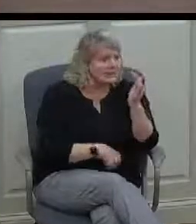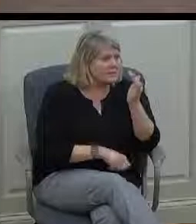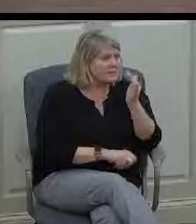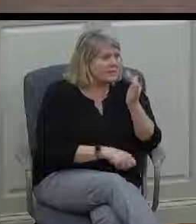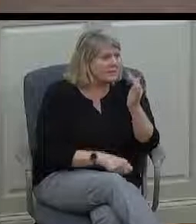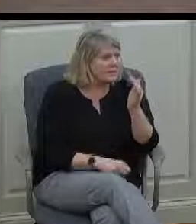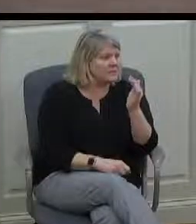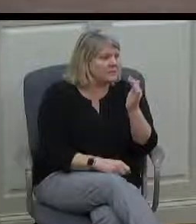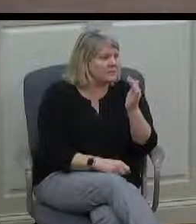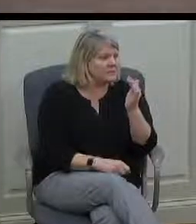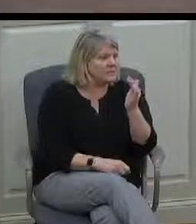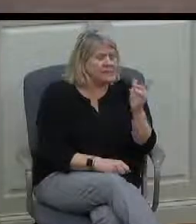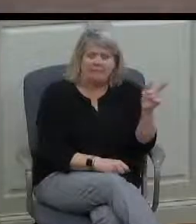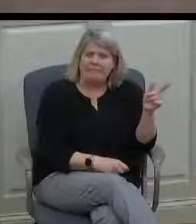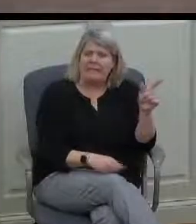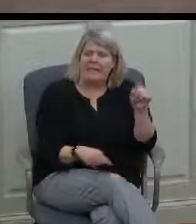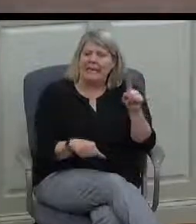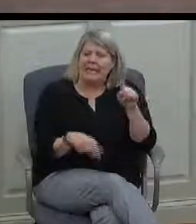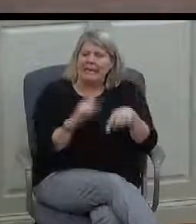the